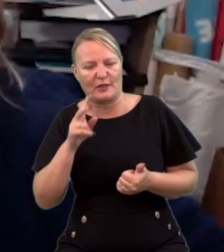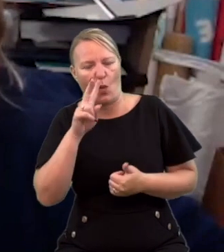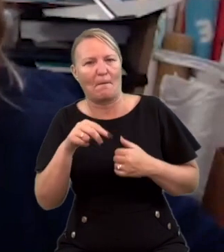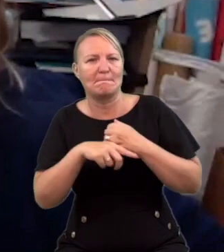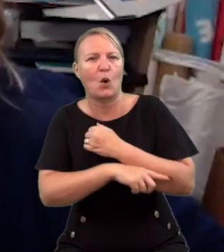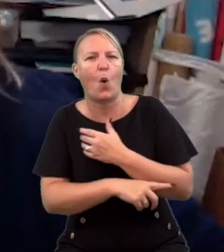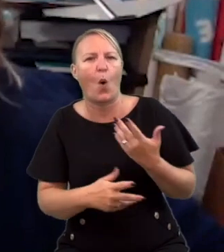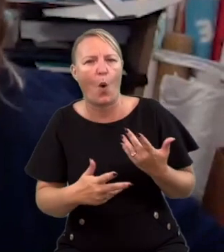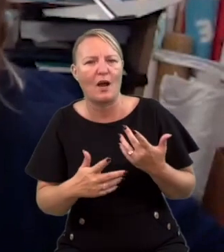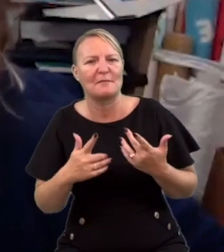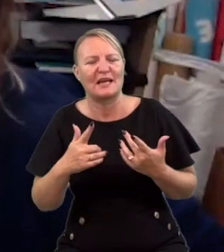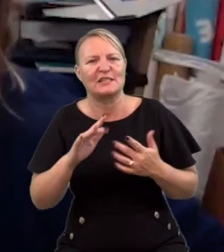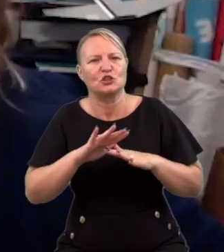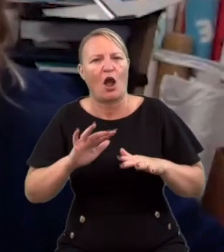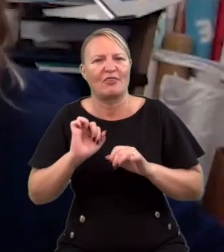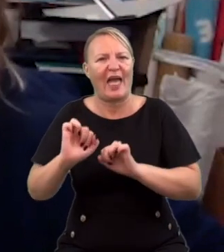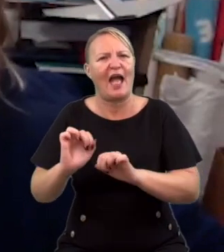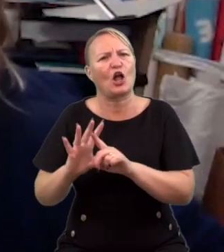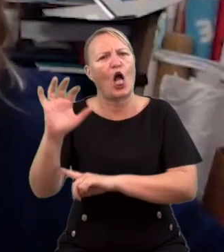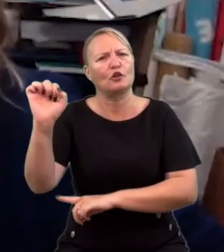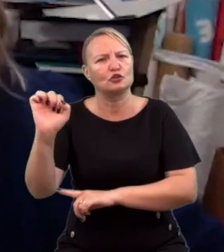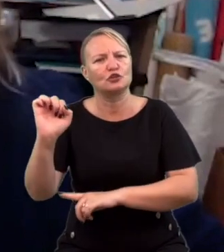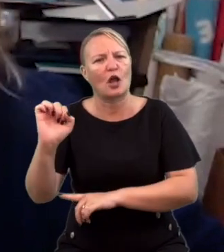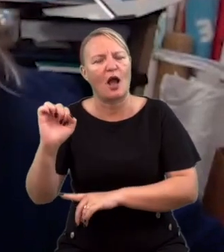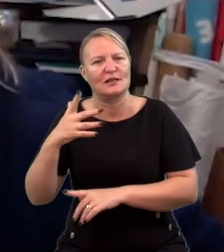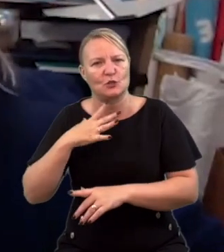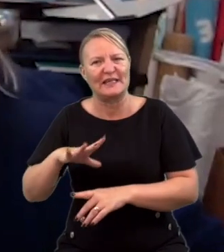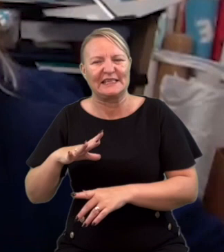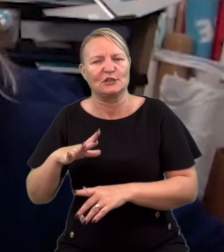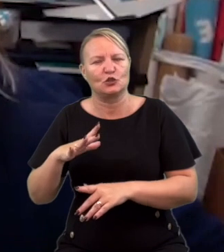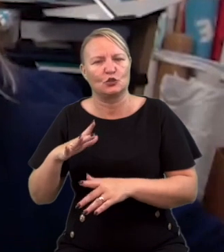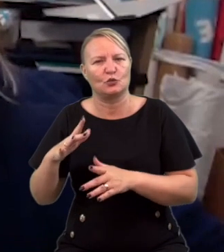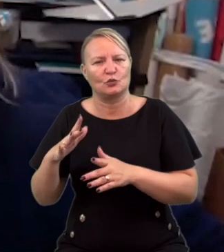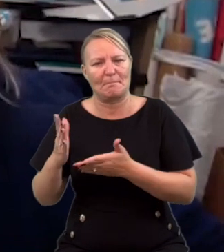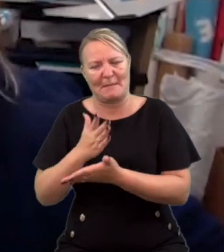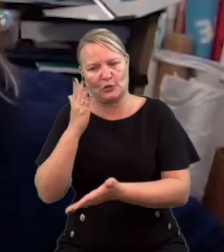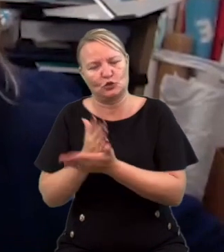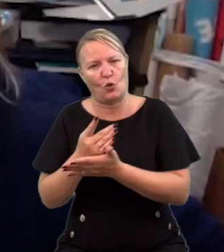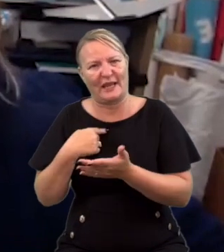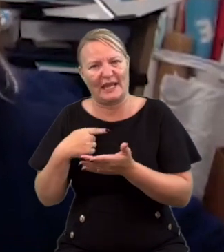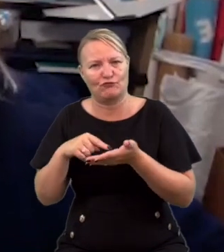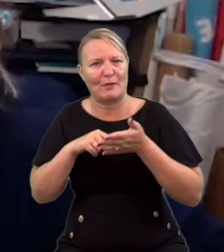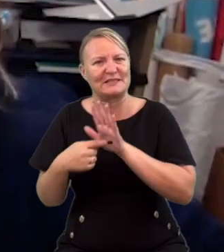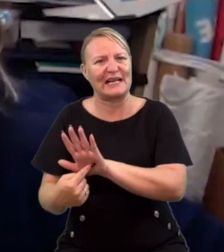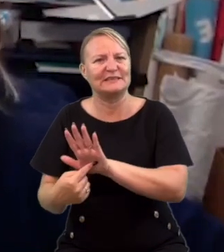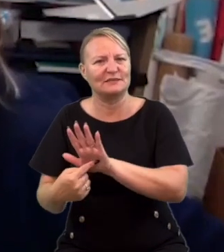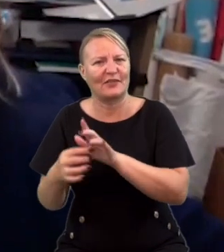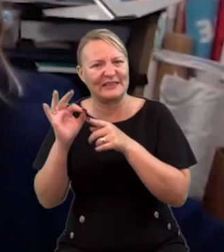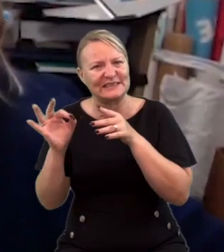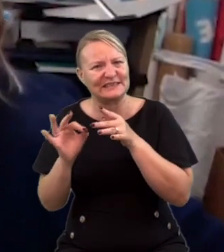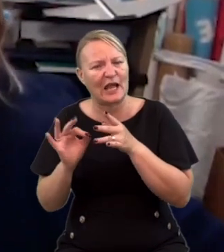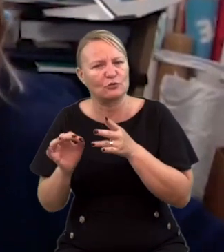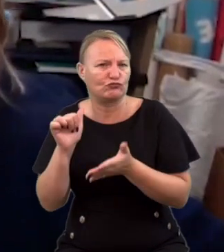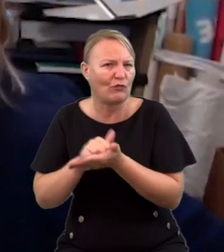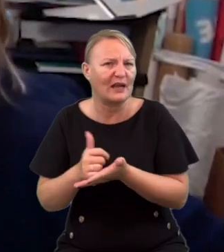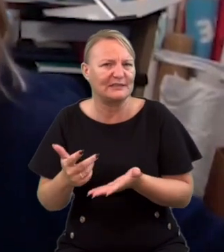recognize the richness and wealth and beauty of a culture in its own right. So we feel it's really, really important to